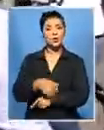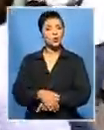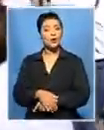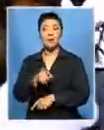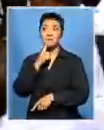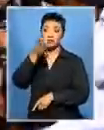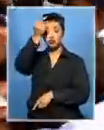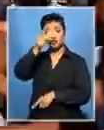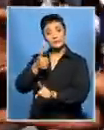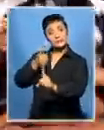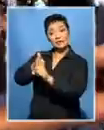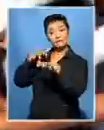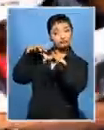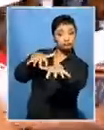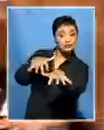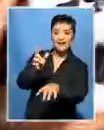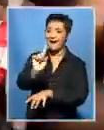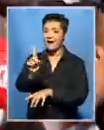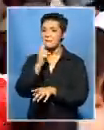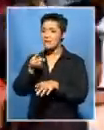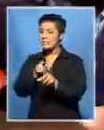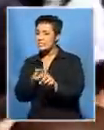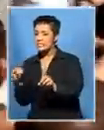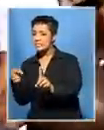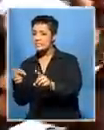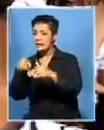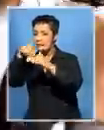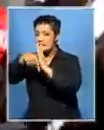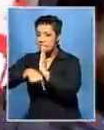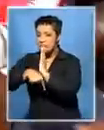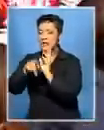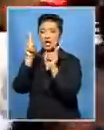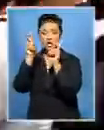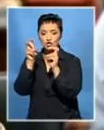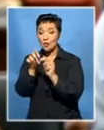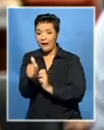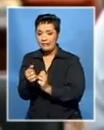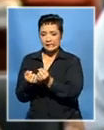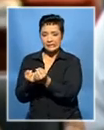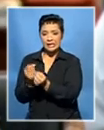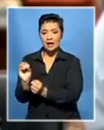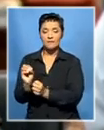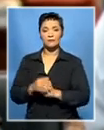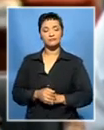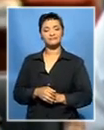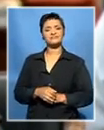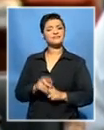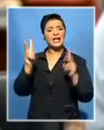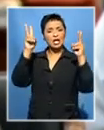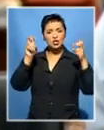the protests than meets the eye. And because the Fees Must Fall